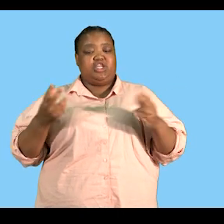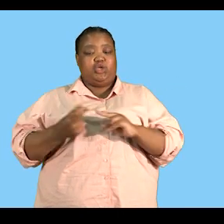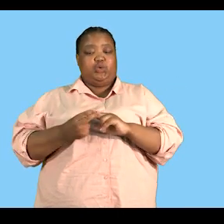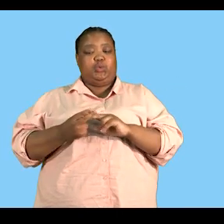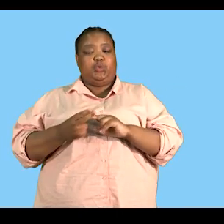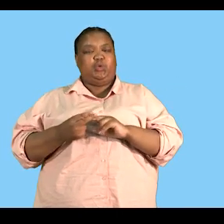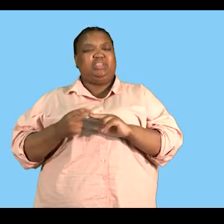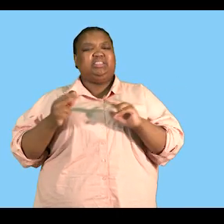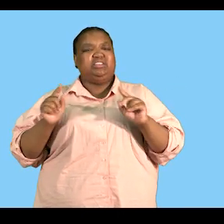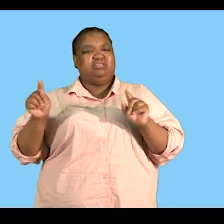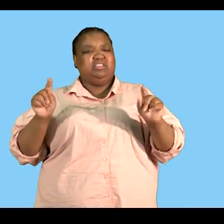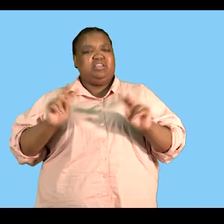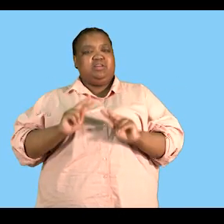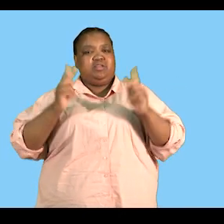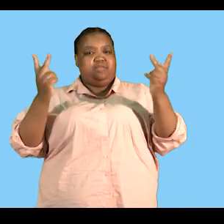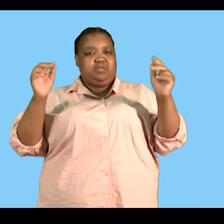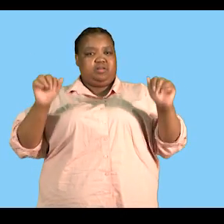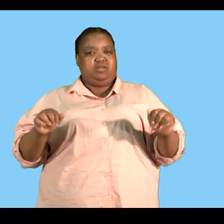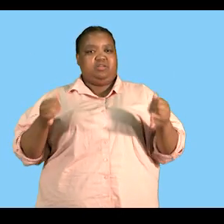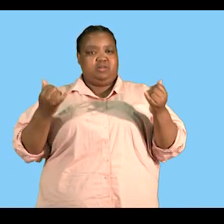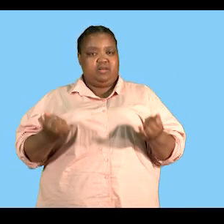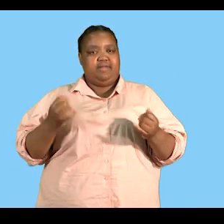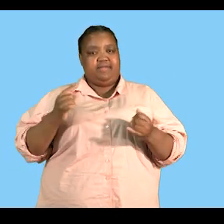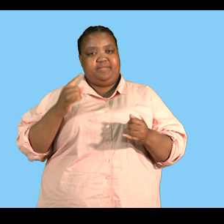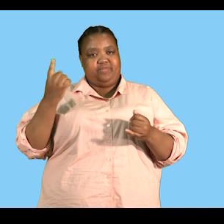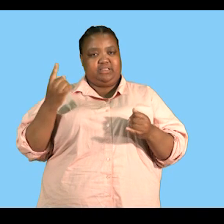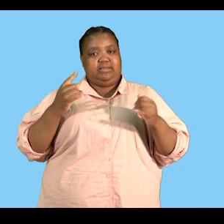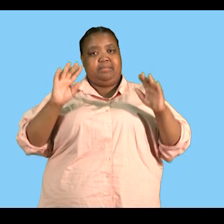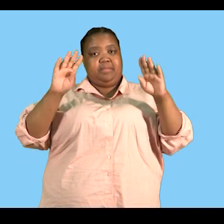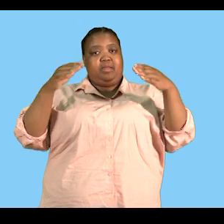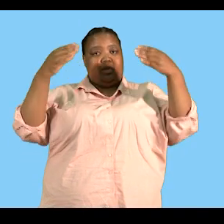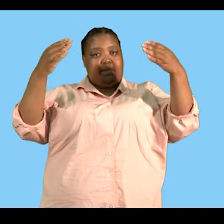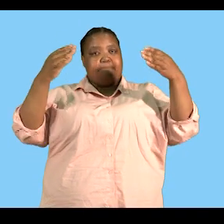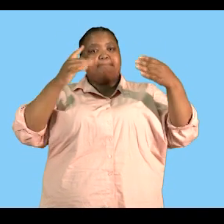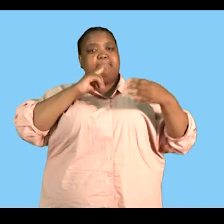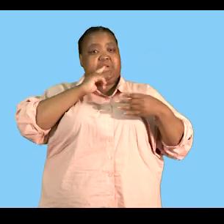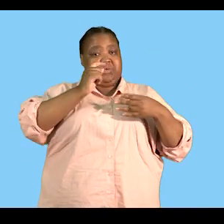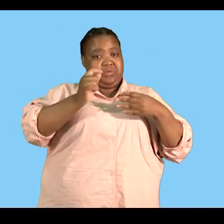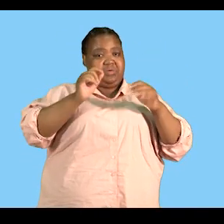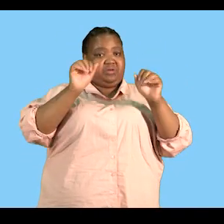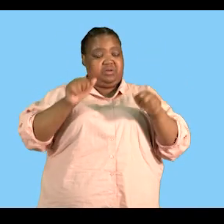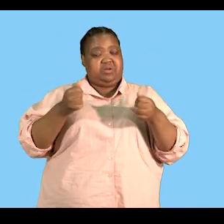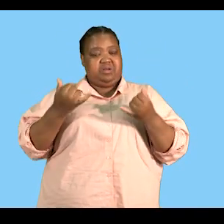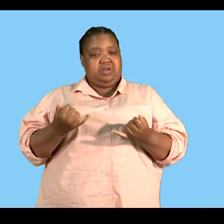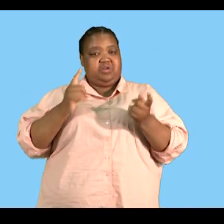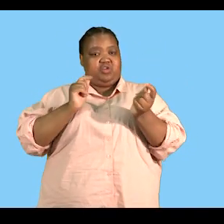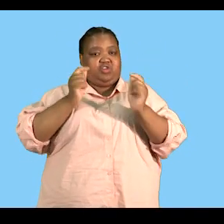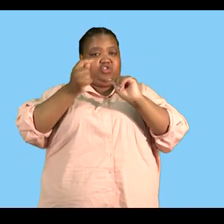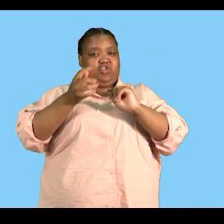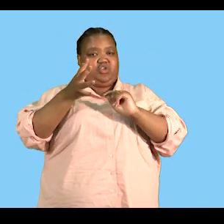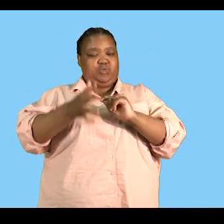side has got different units. So first we're going to write map to reality, then we are going